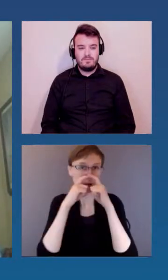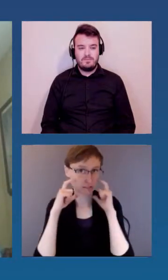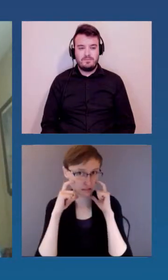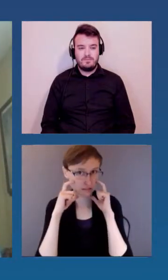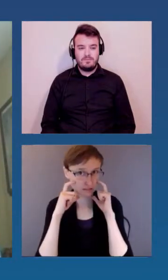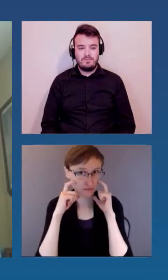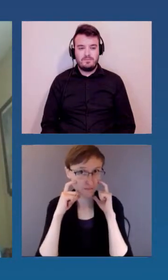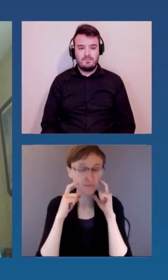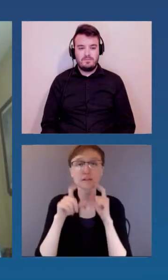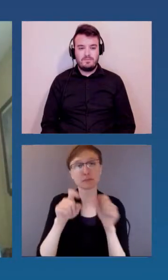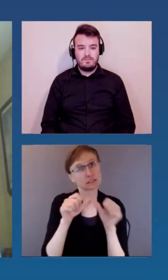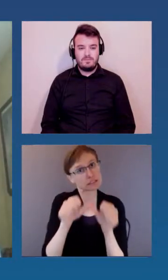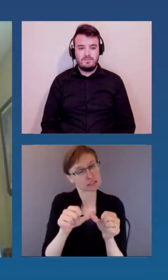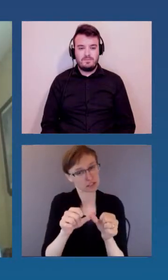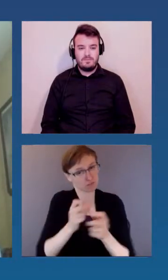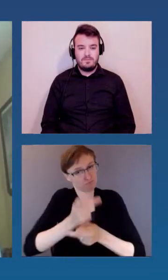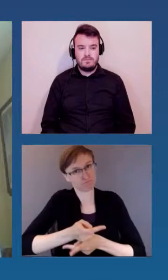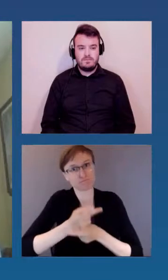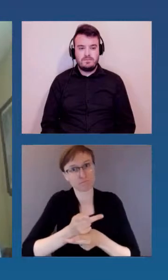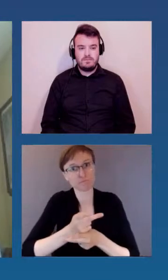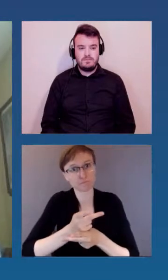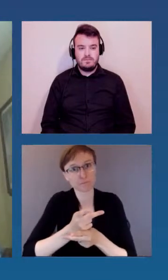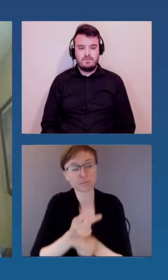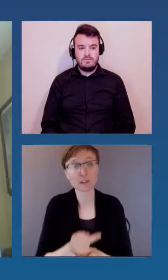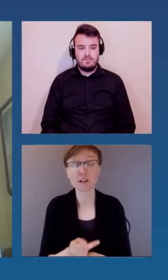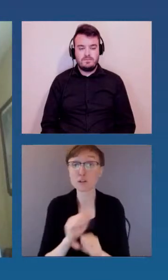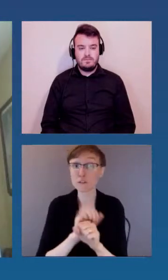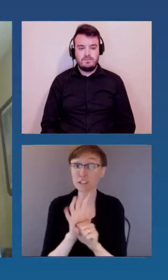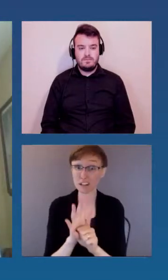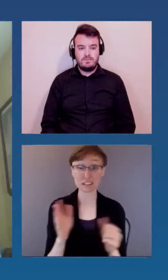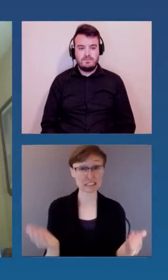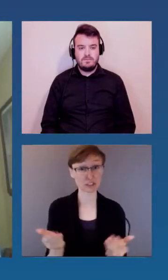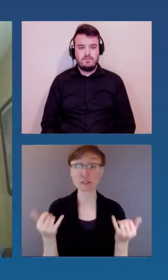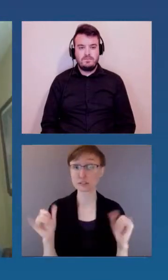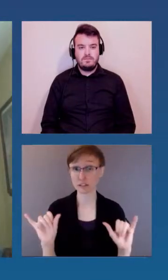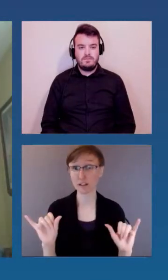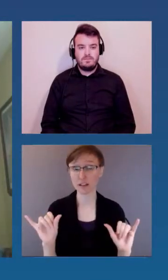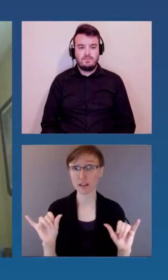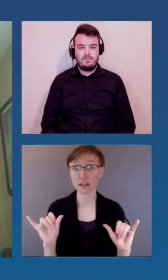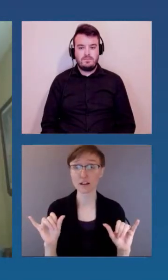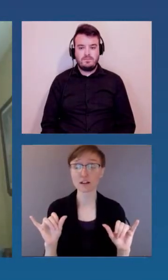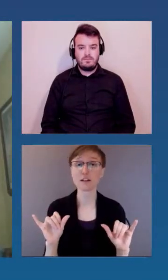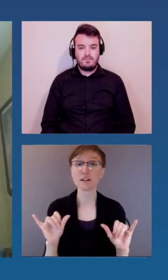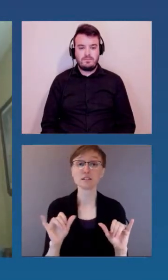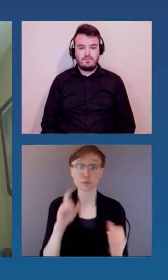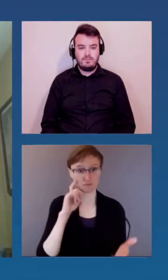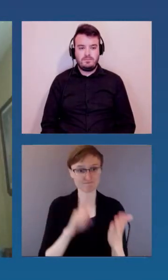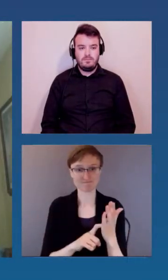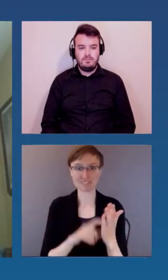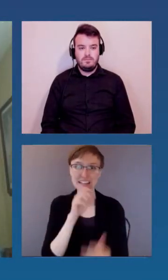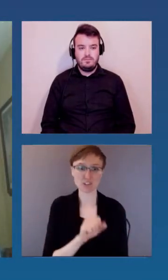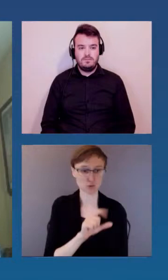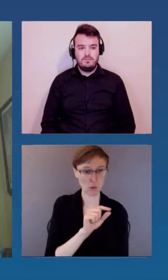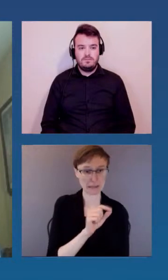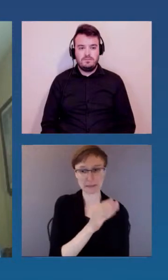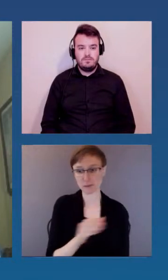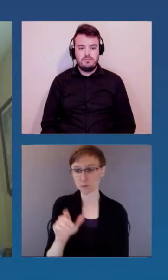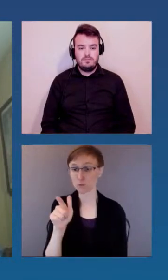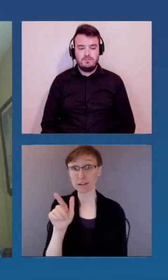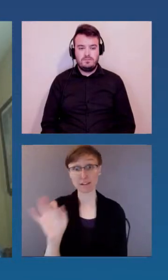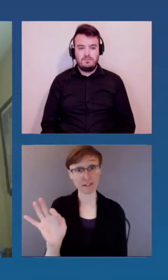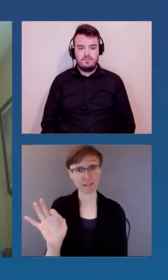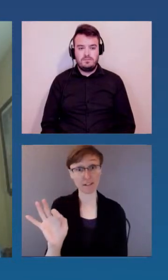security services to student services and our academic teams. But personal choices remain the key to ensuring everyone's